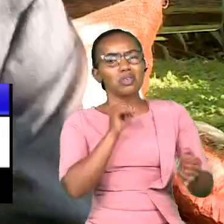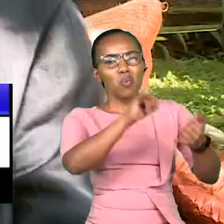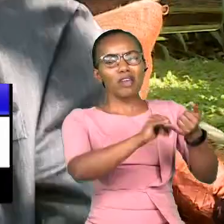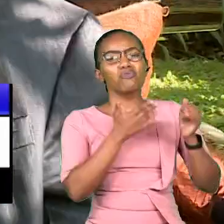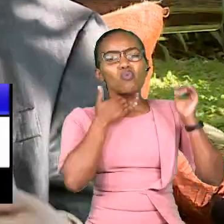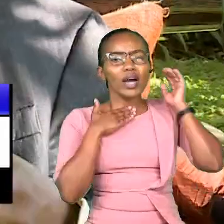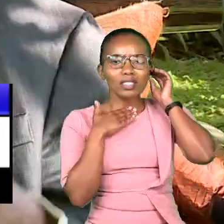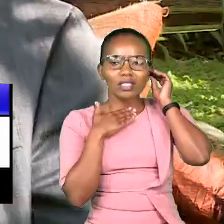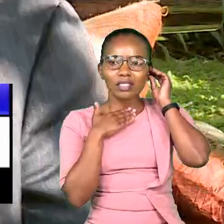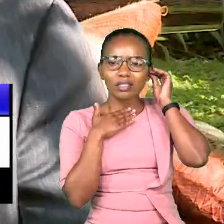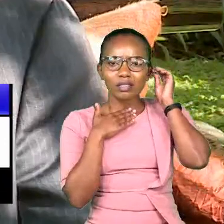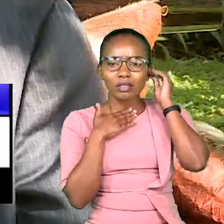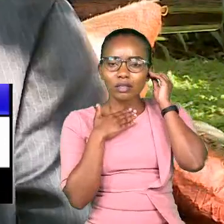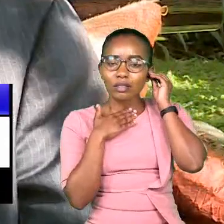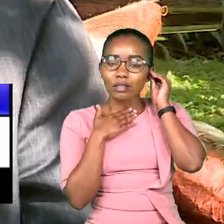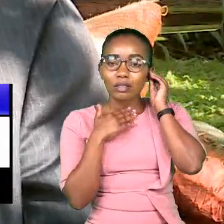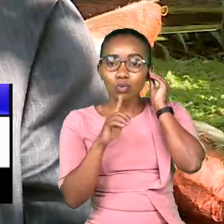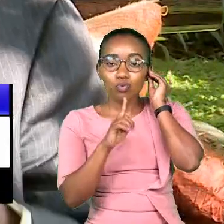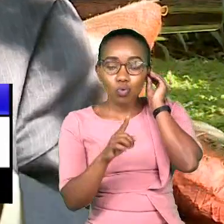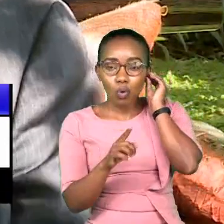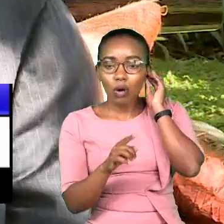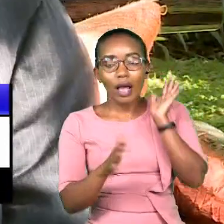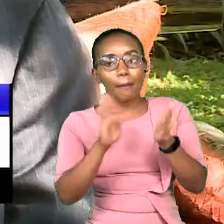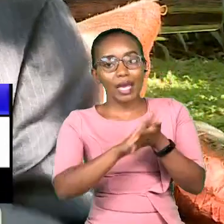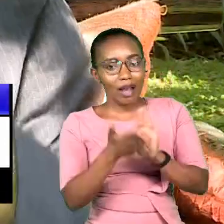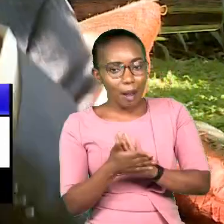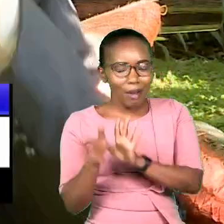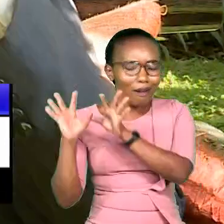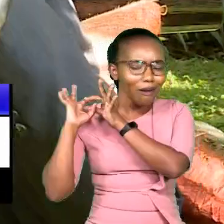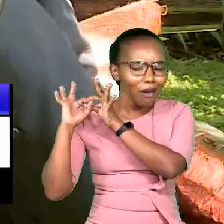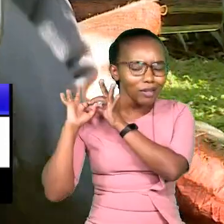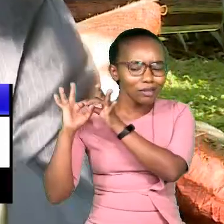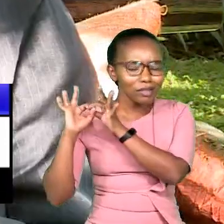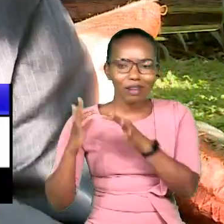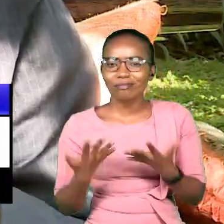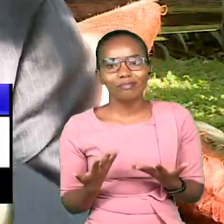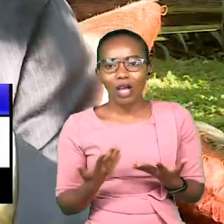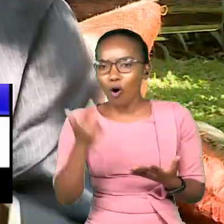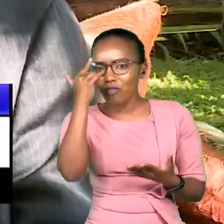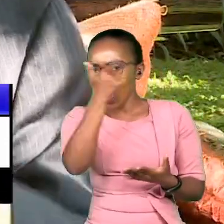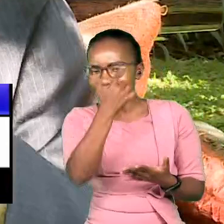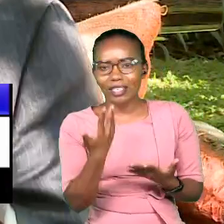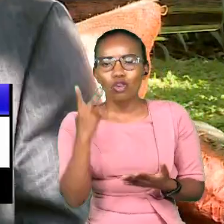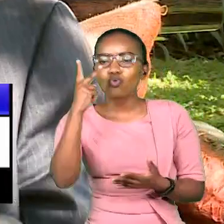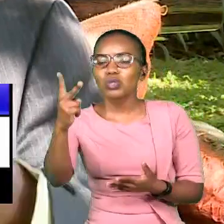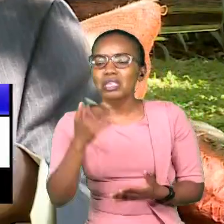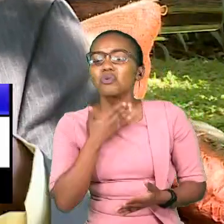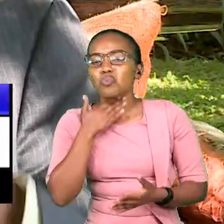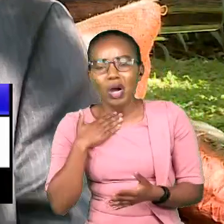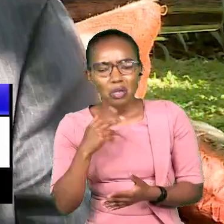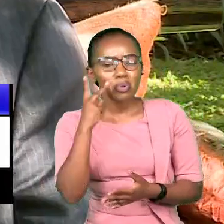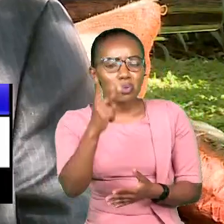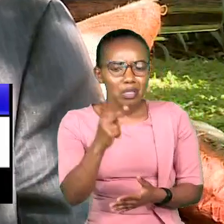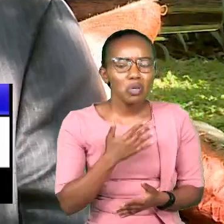want her. So it has become a culture of sight. You see and get